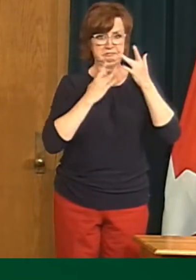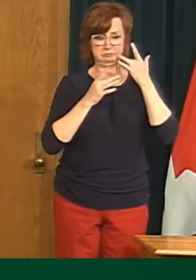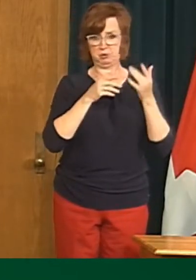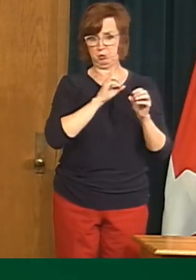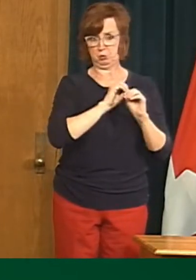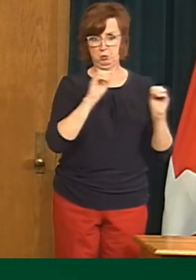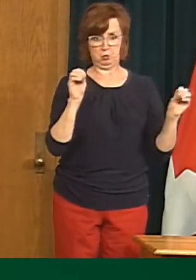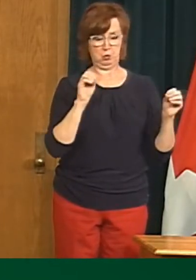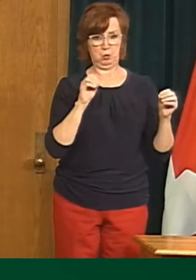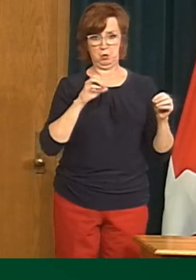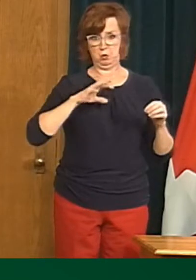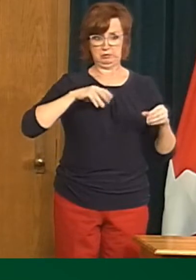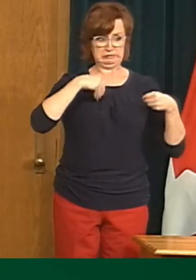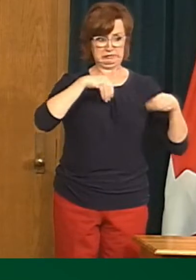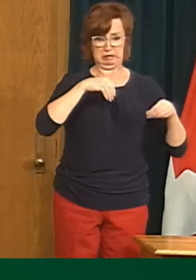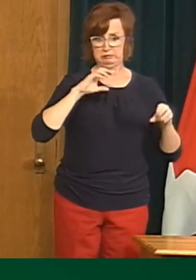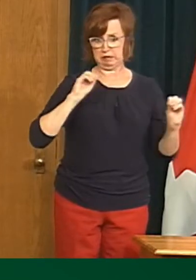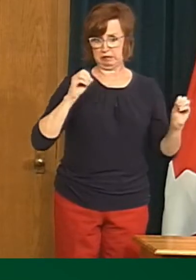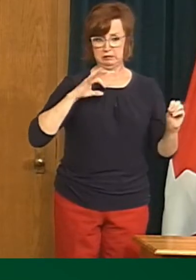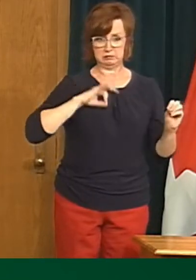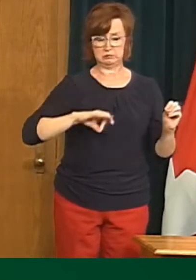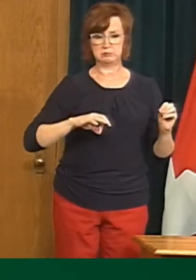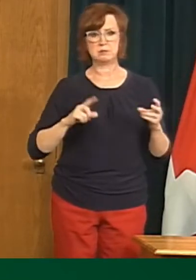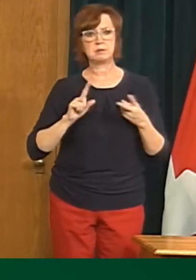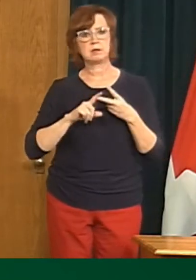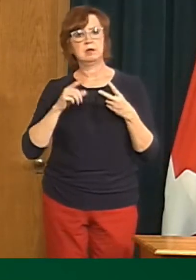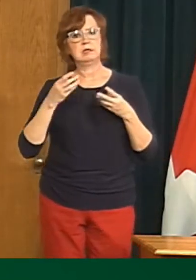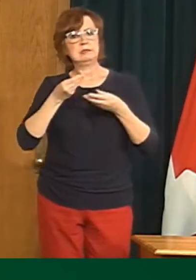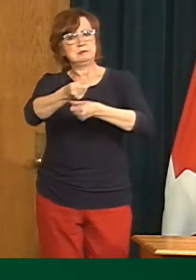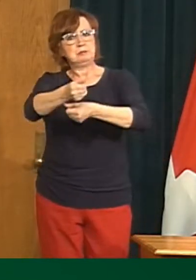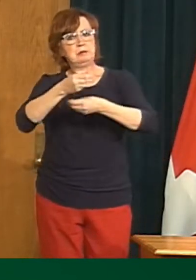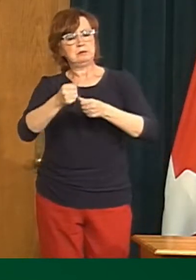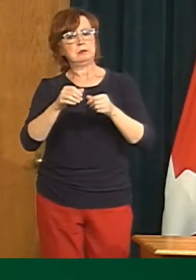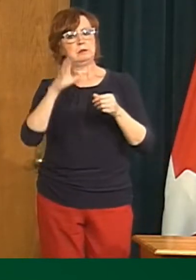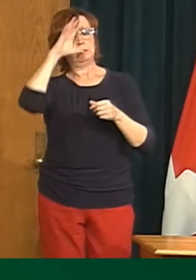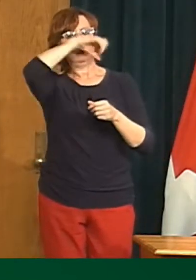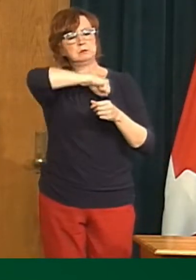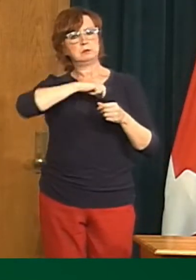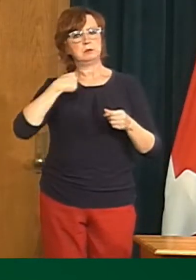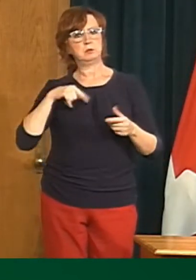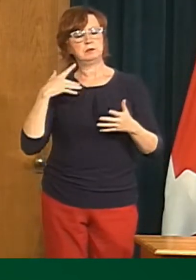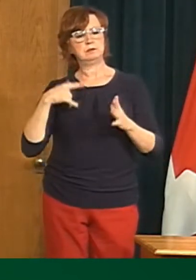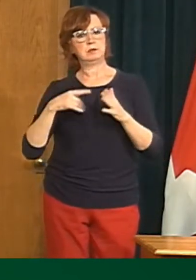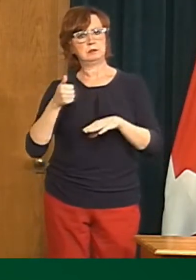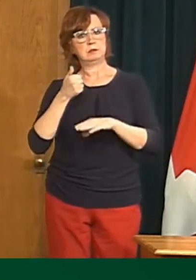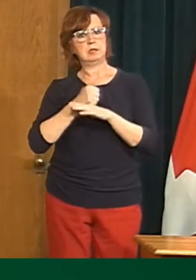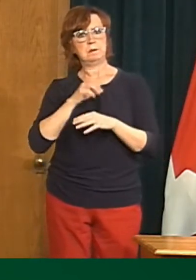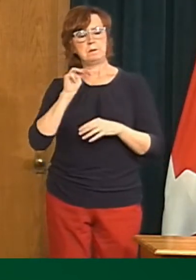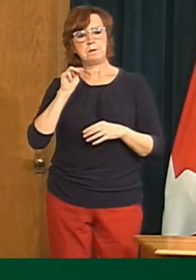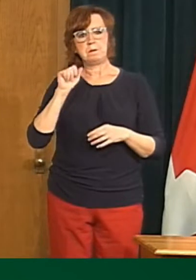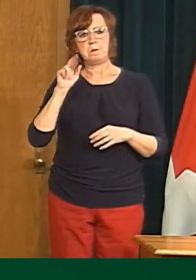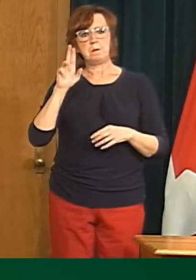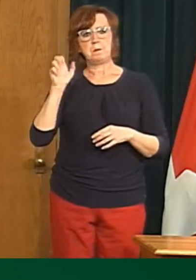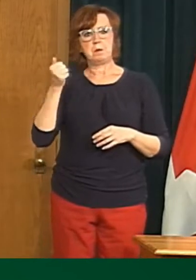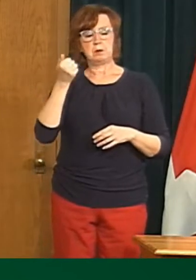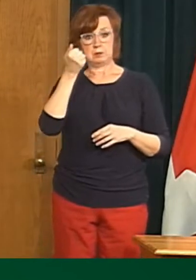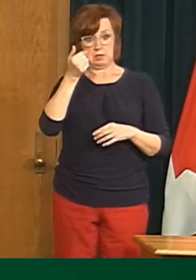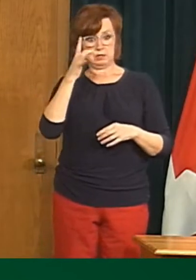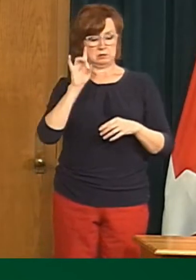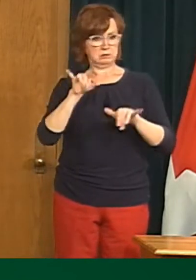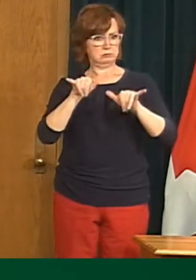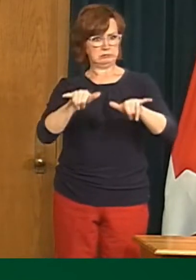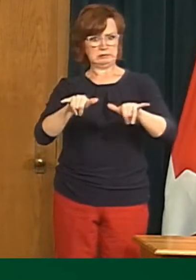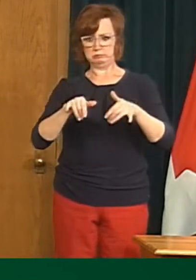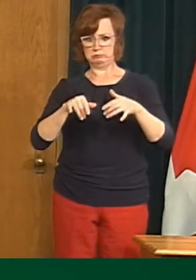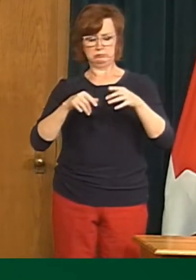for for the most part, remain intact.